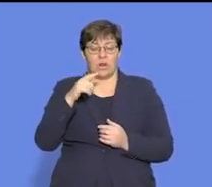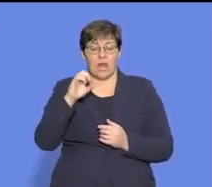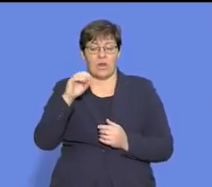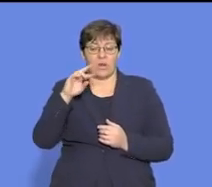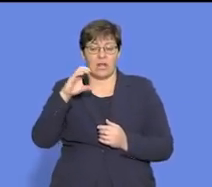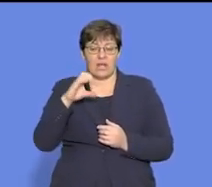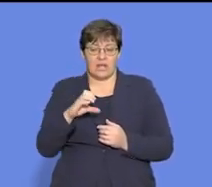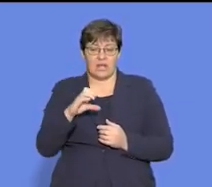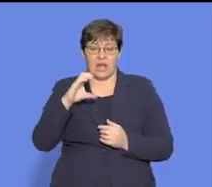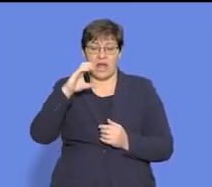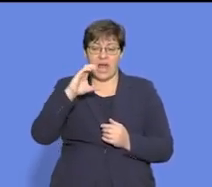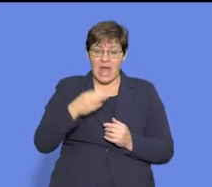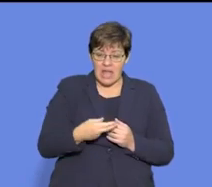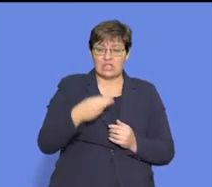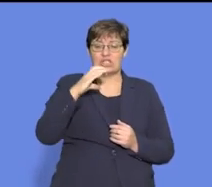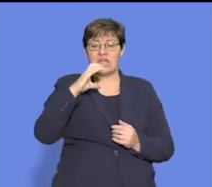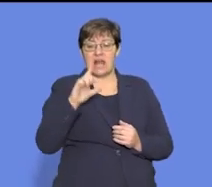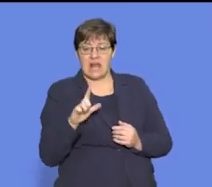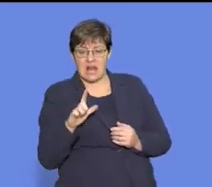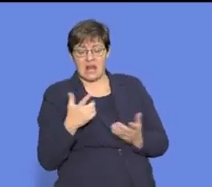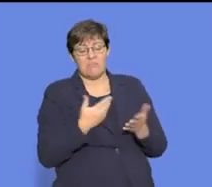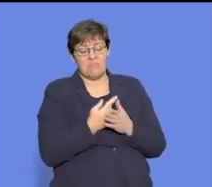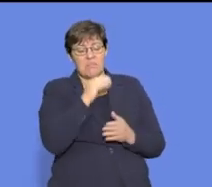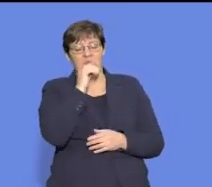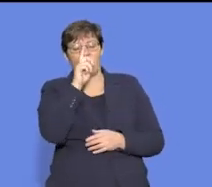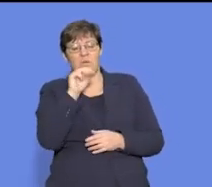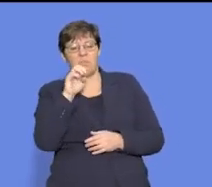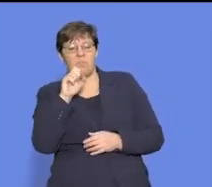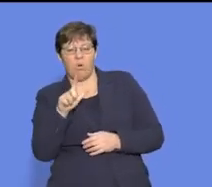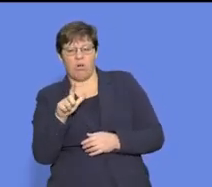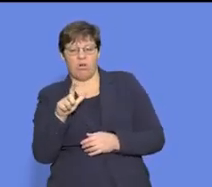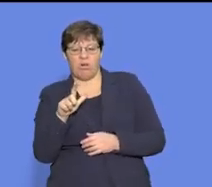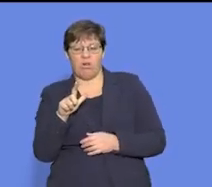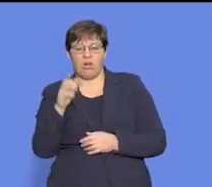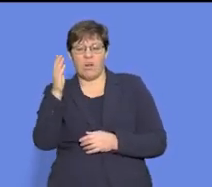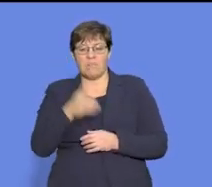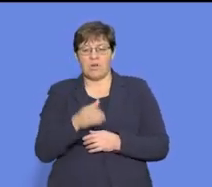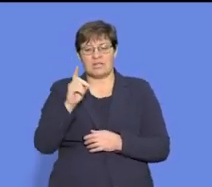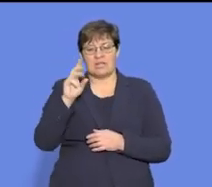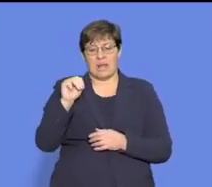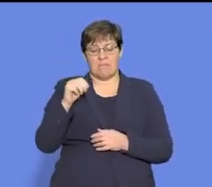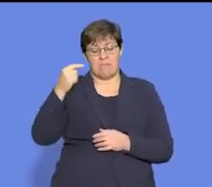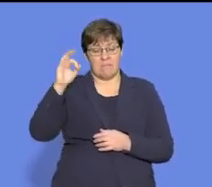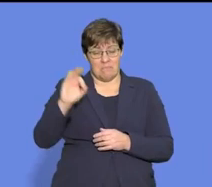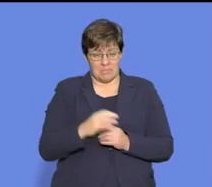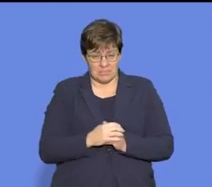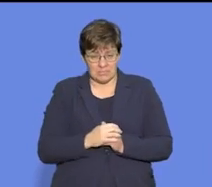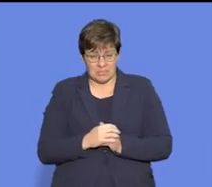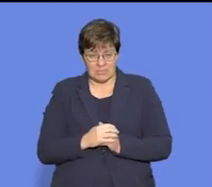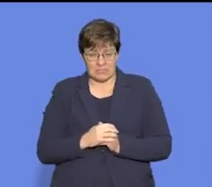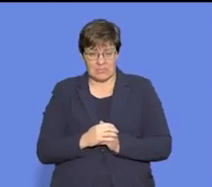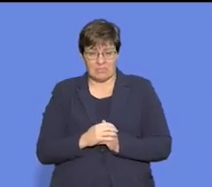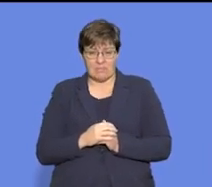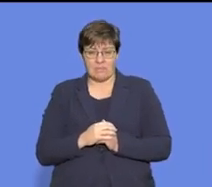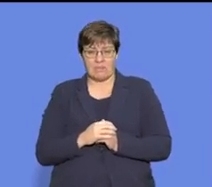of 1 mole per decimeter cubed. I've also seen them being used for nitric acid. So